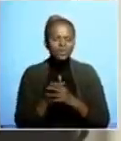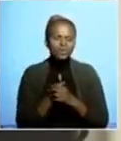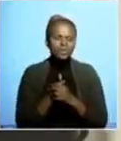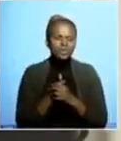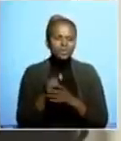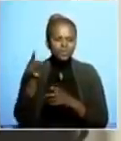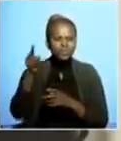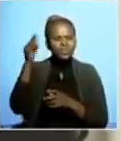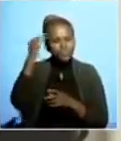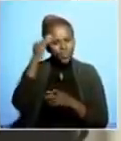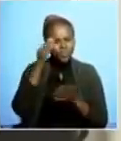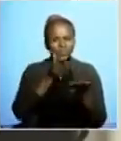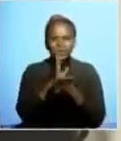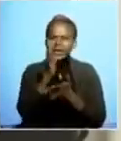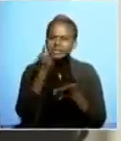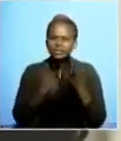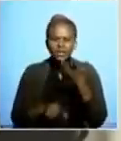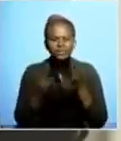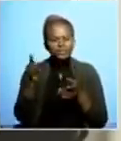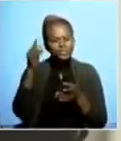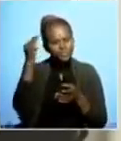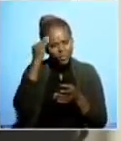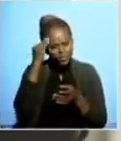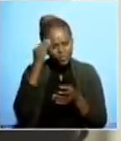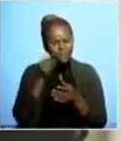You know what is right.